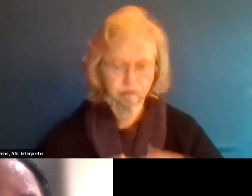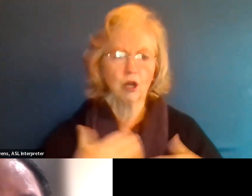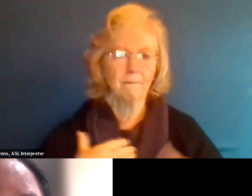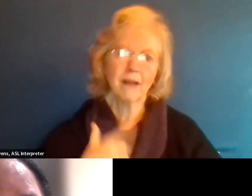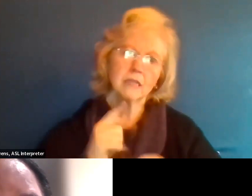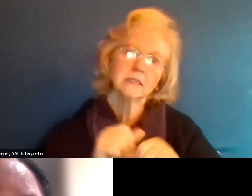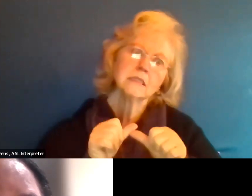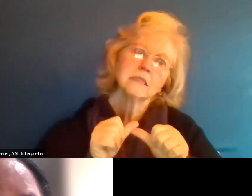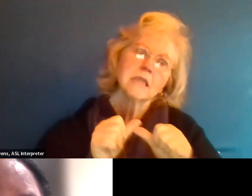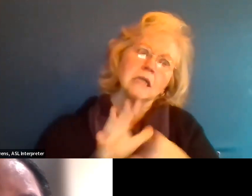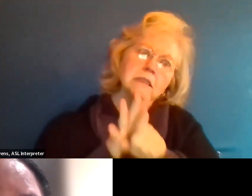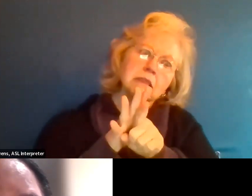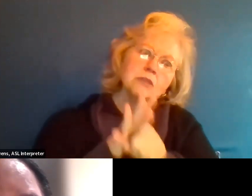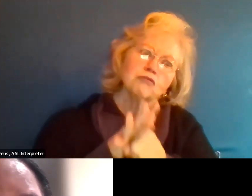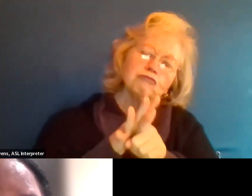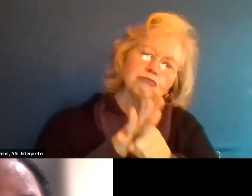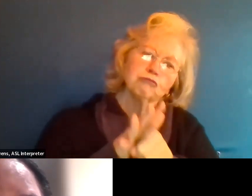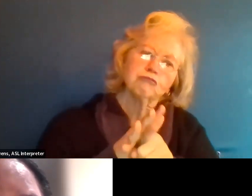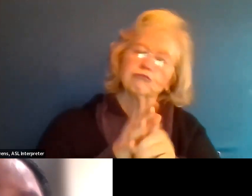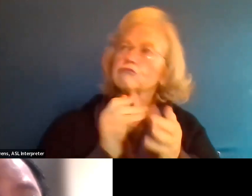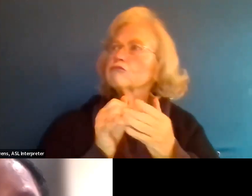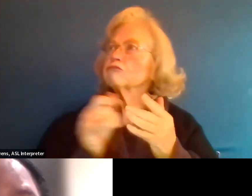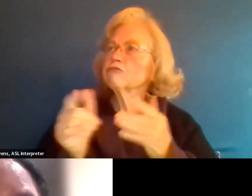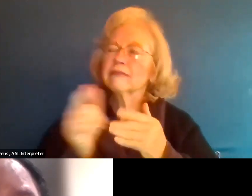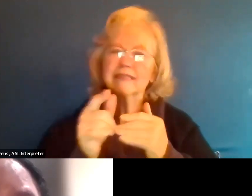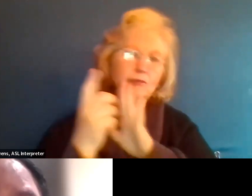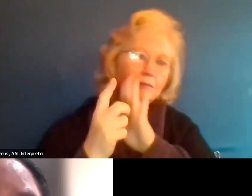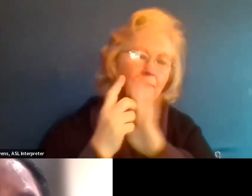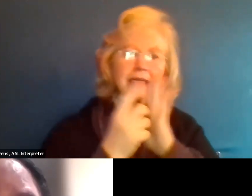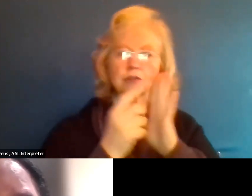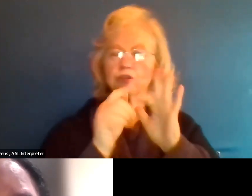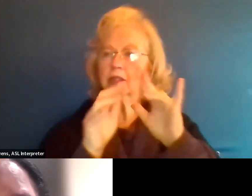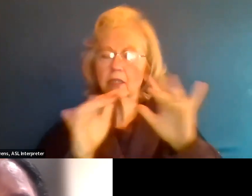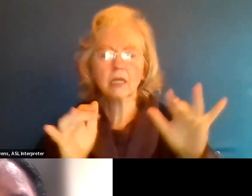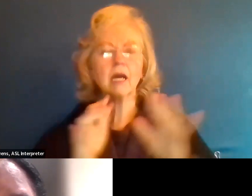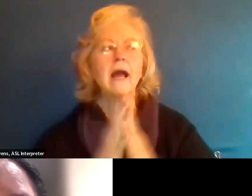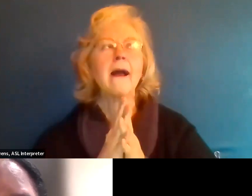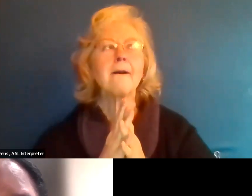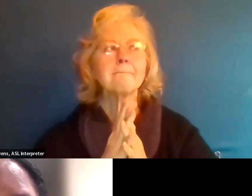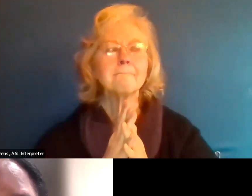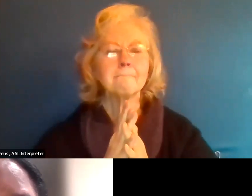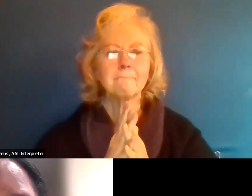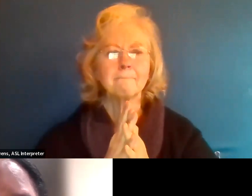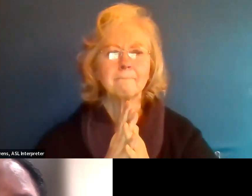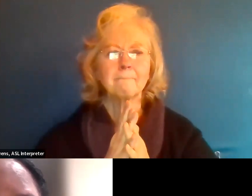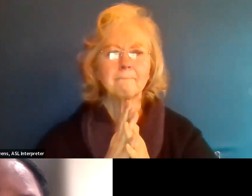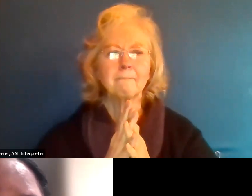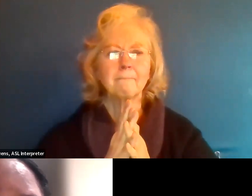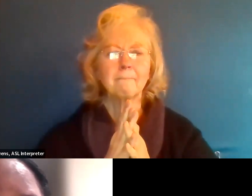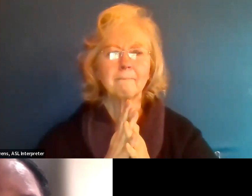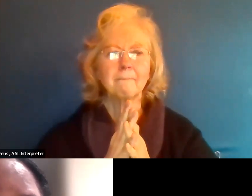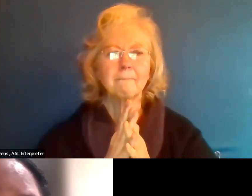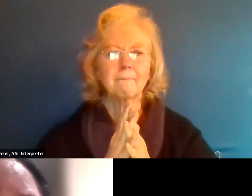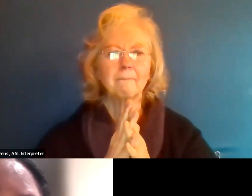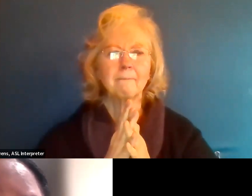racial discrimination as well as just like the material conditions that you live under. And I also I guess this is sort